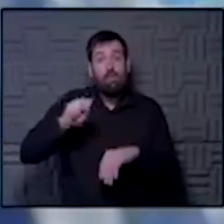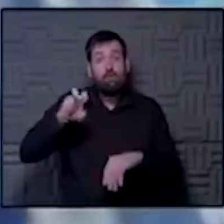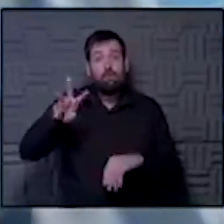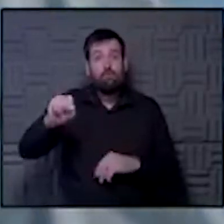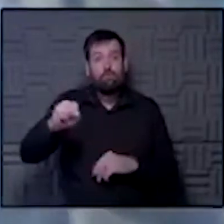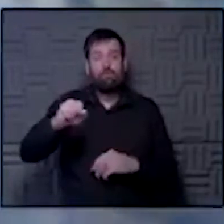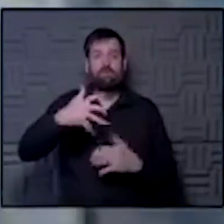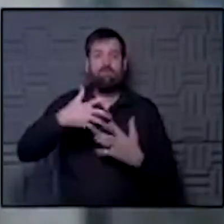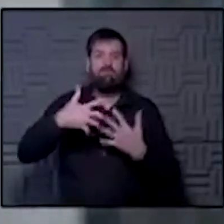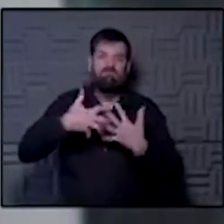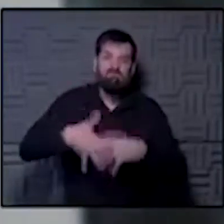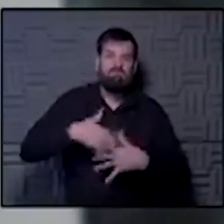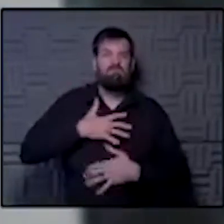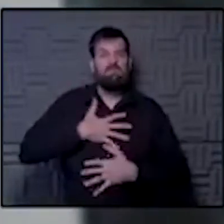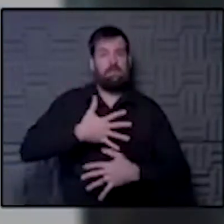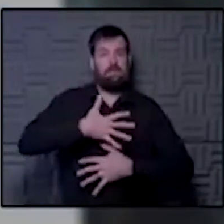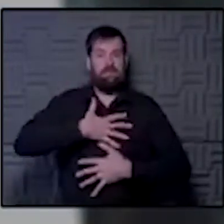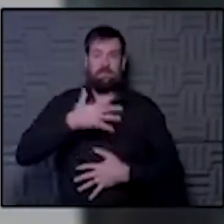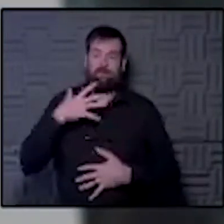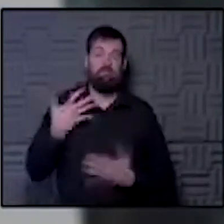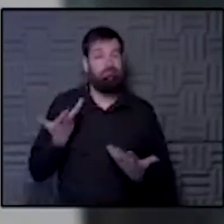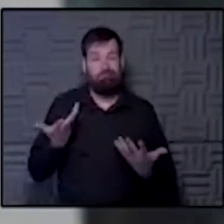respirator.